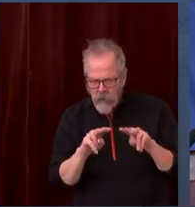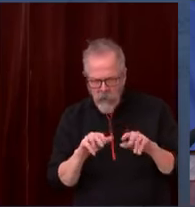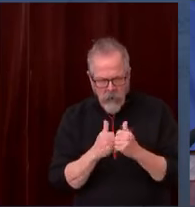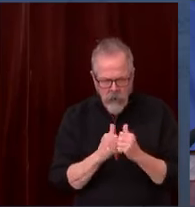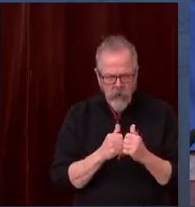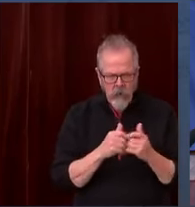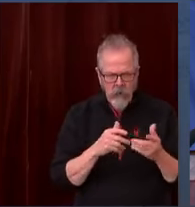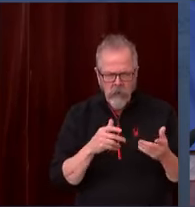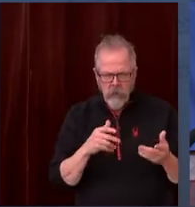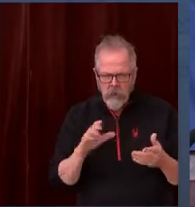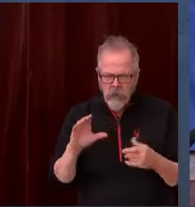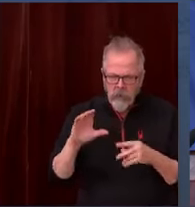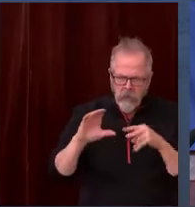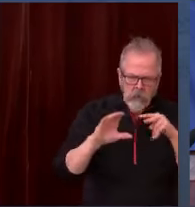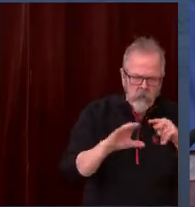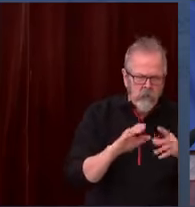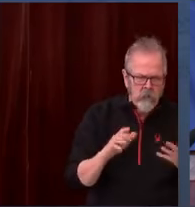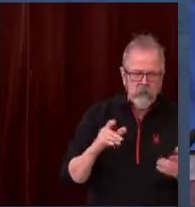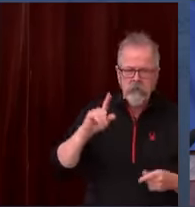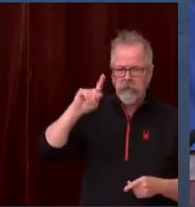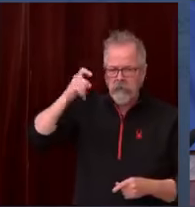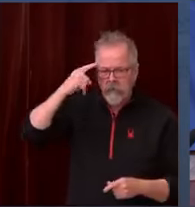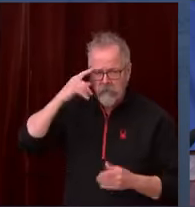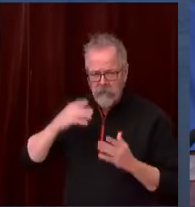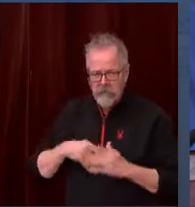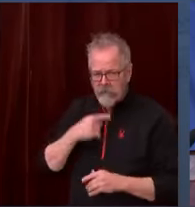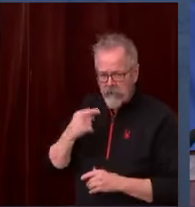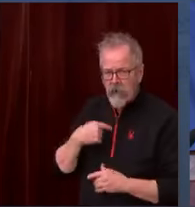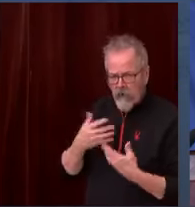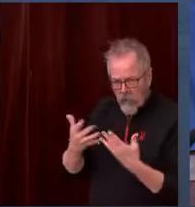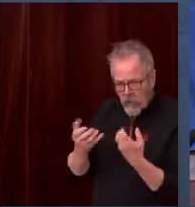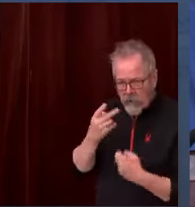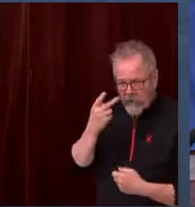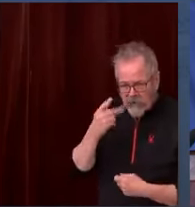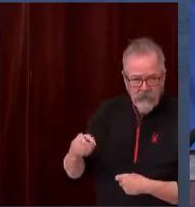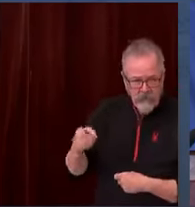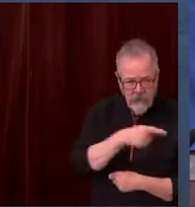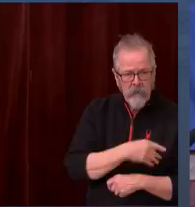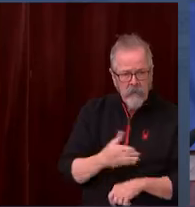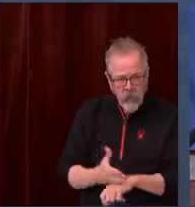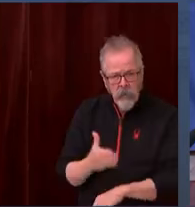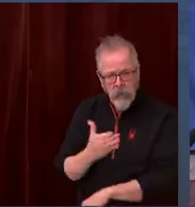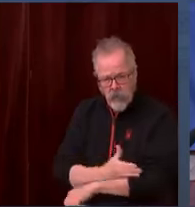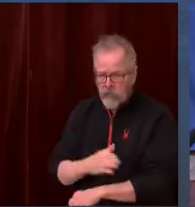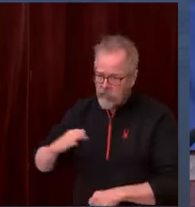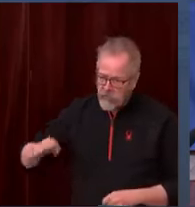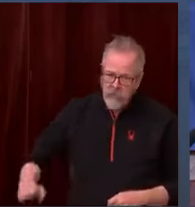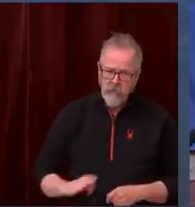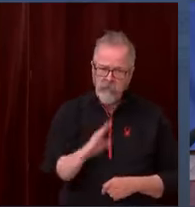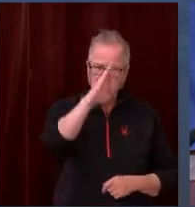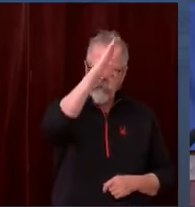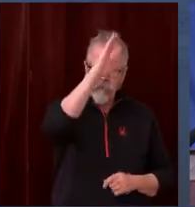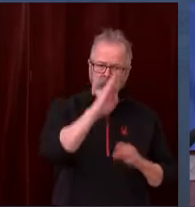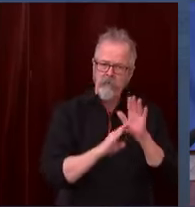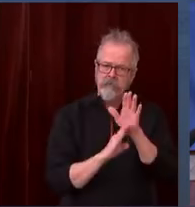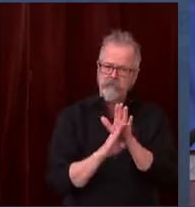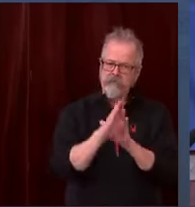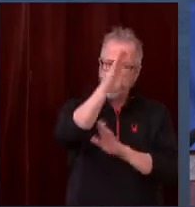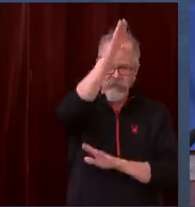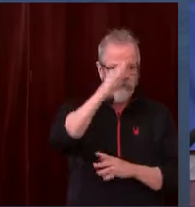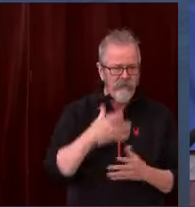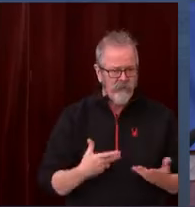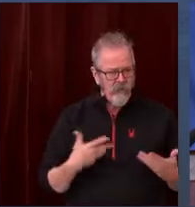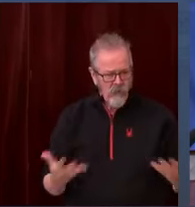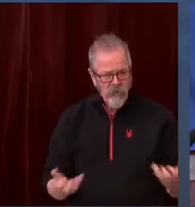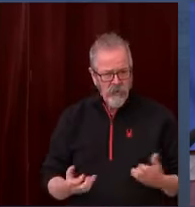moral universe move forward. That's the measure of success. In all kinds of